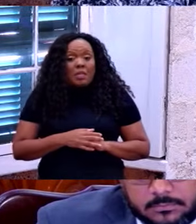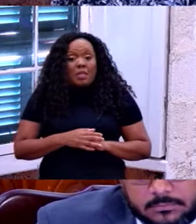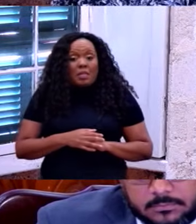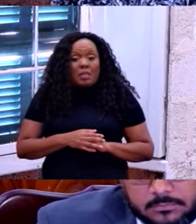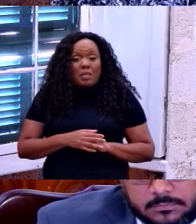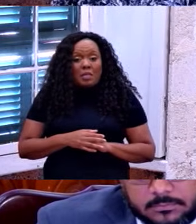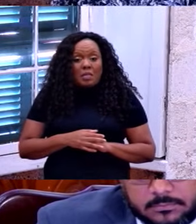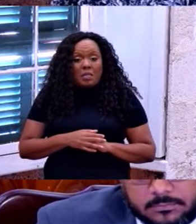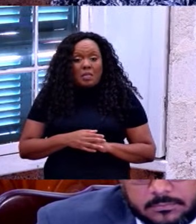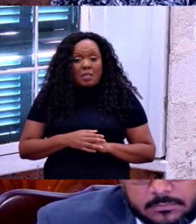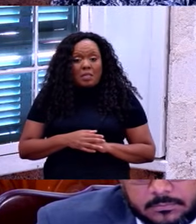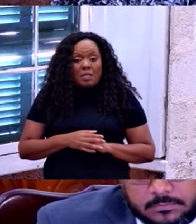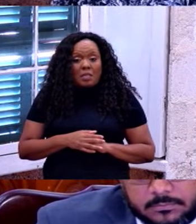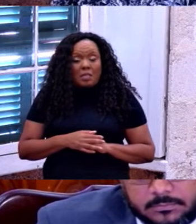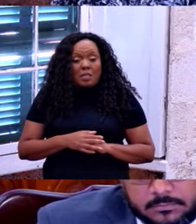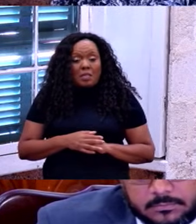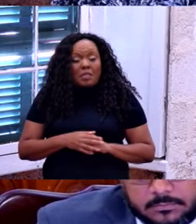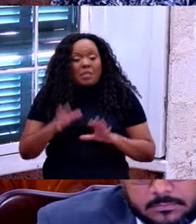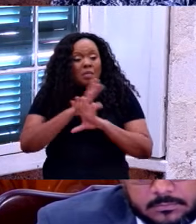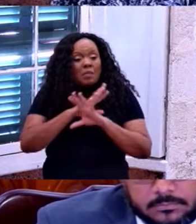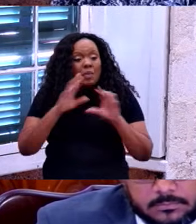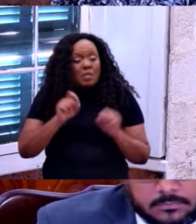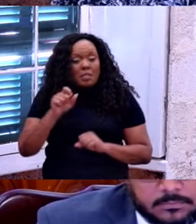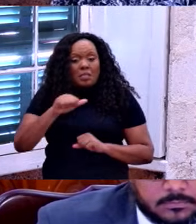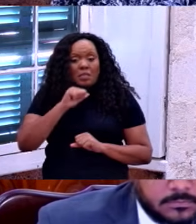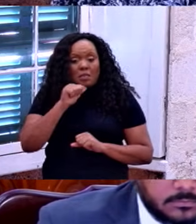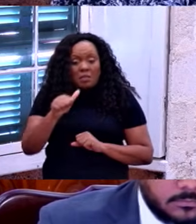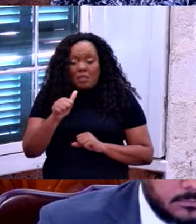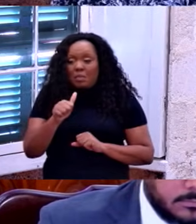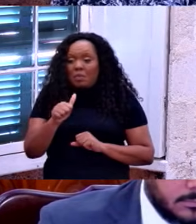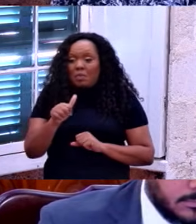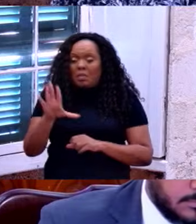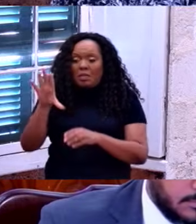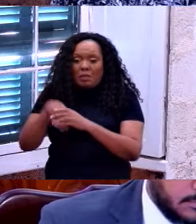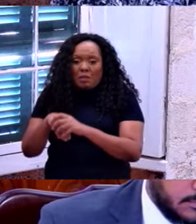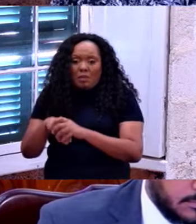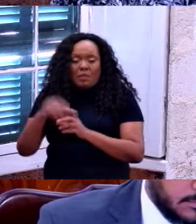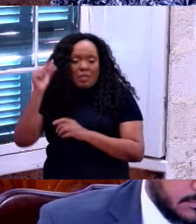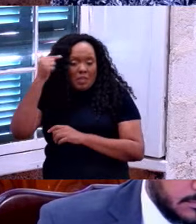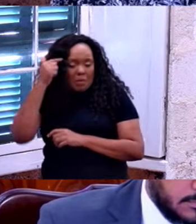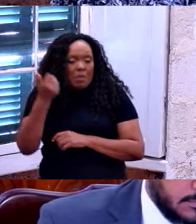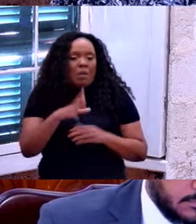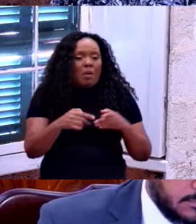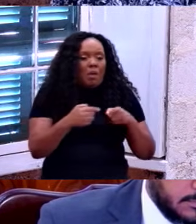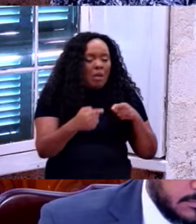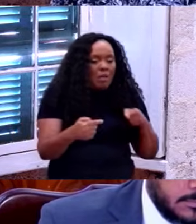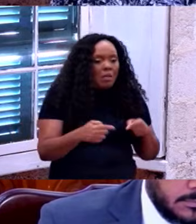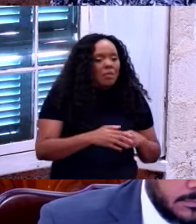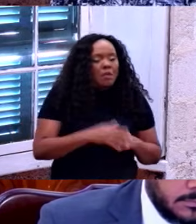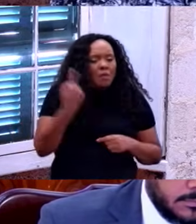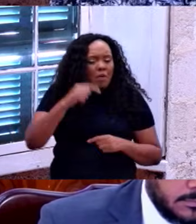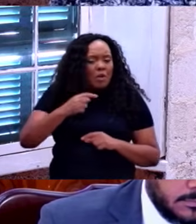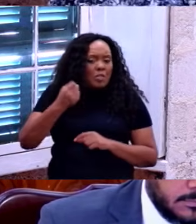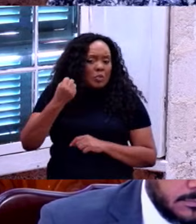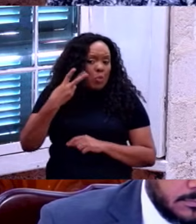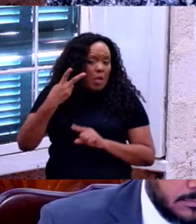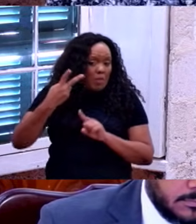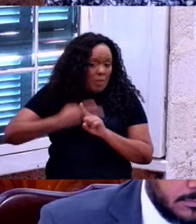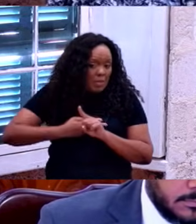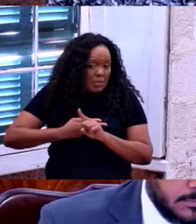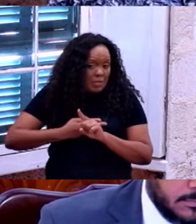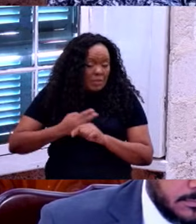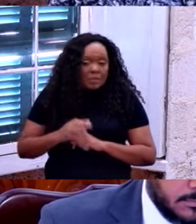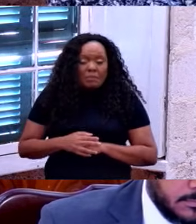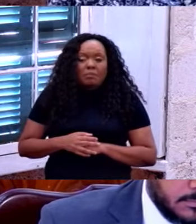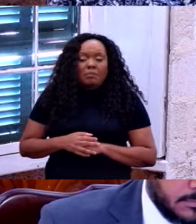either house, but it has to be for a period of 12 months, if I'm correct, subject to correction. There's no such